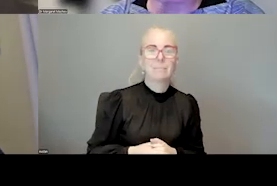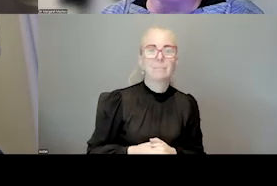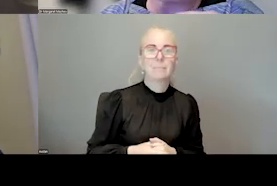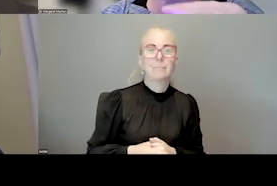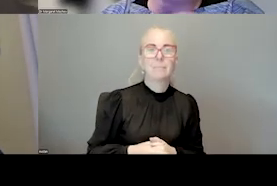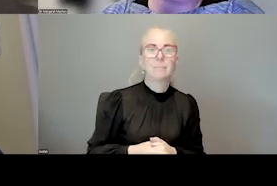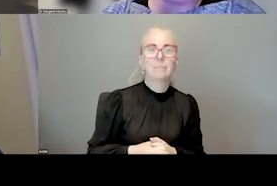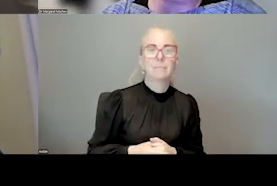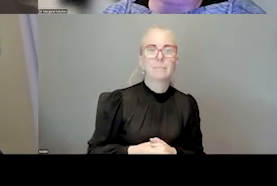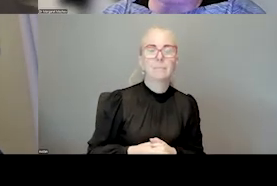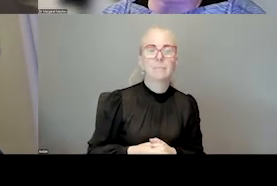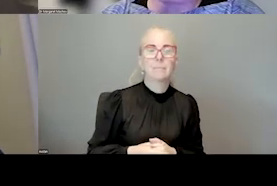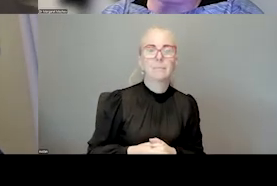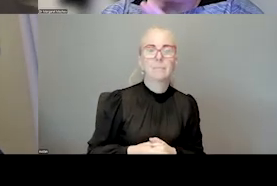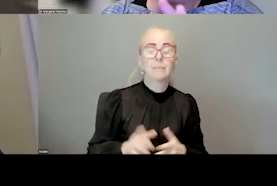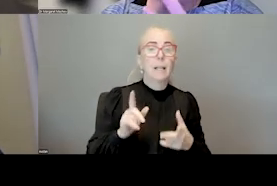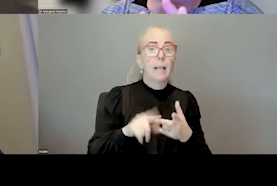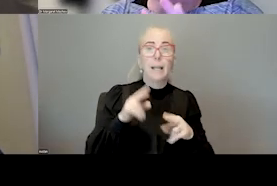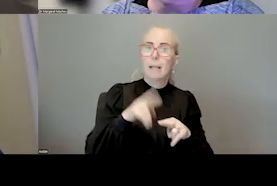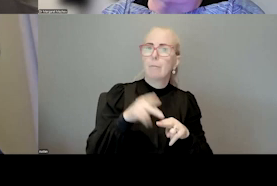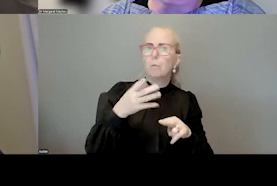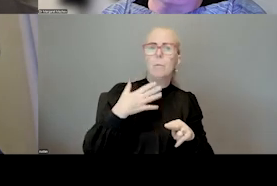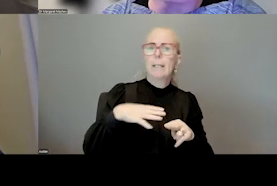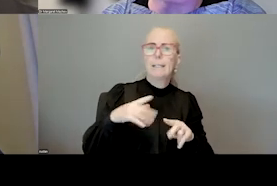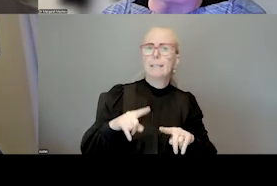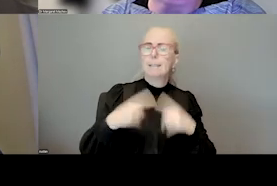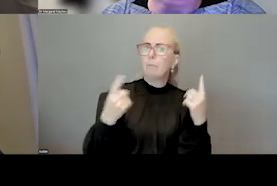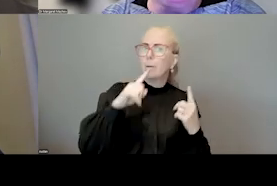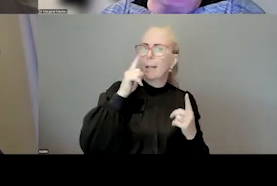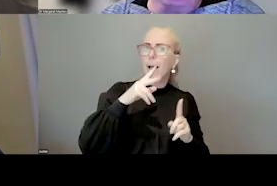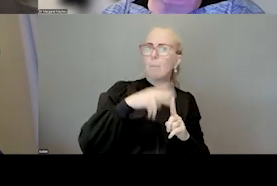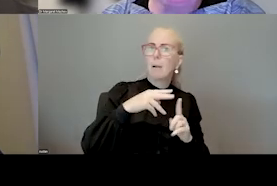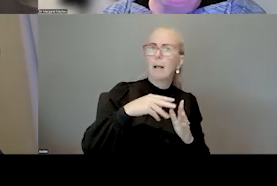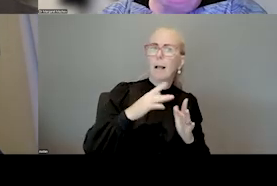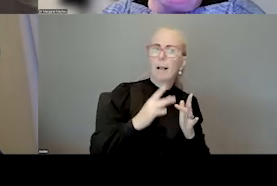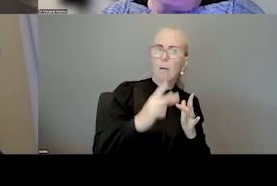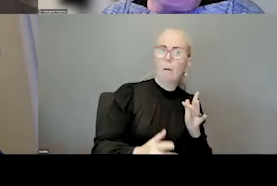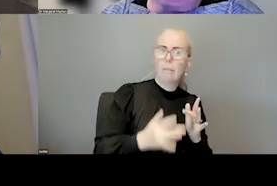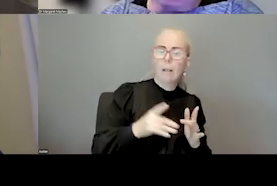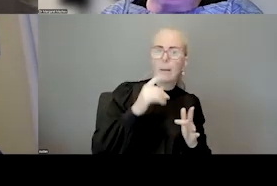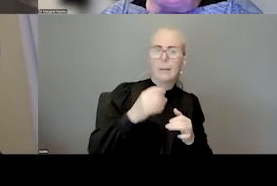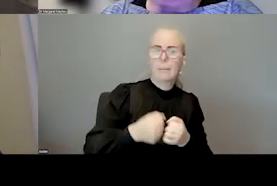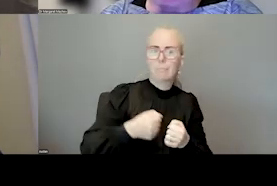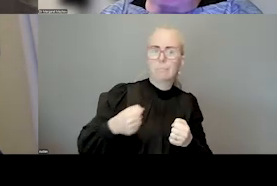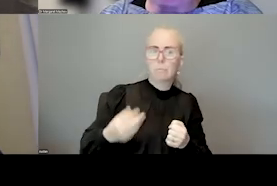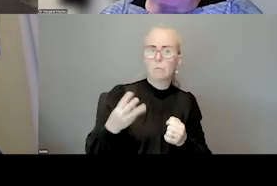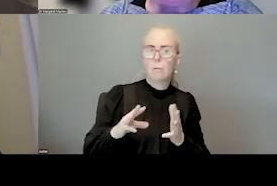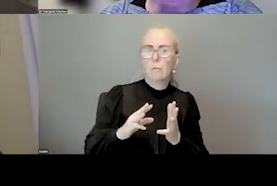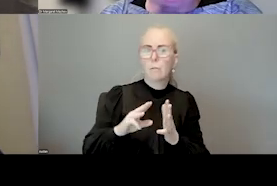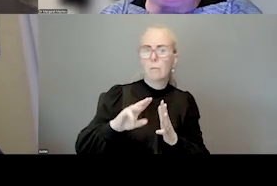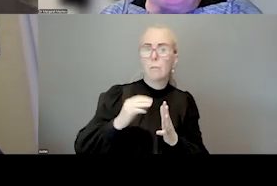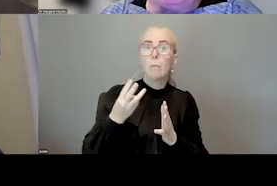deadline, just because if we have to make arrangements, it just makes it a bit easier. Um, and I think we decided,